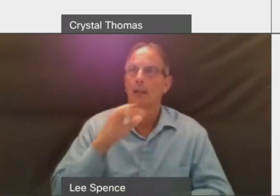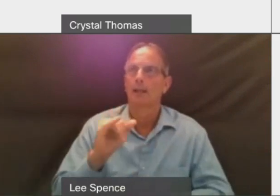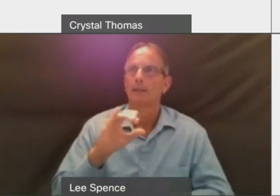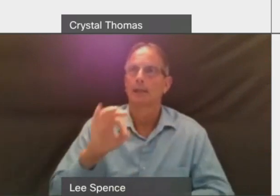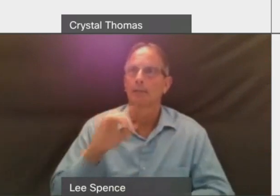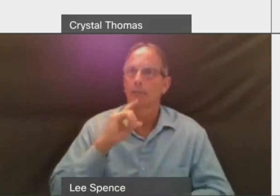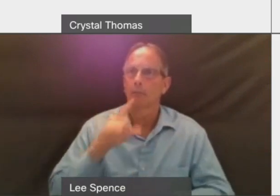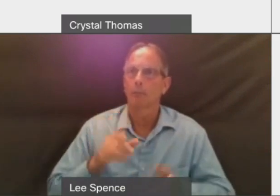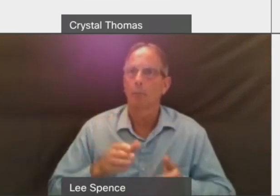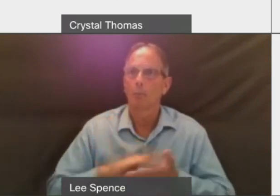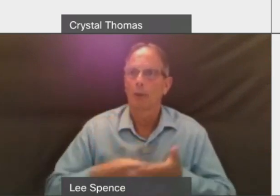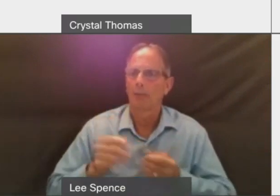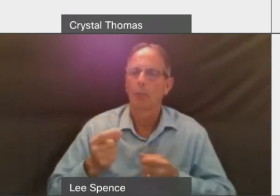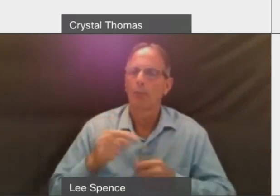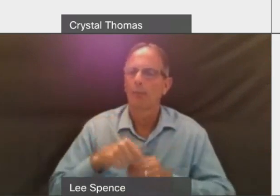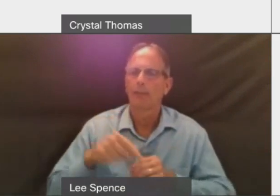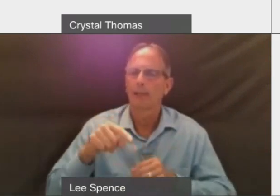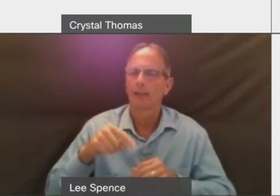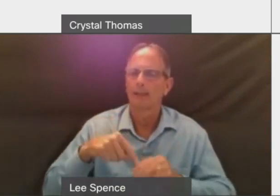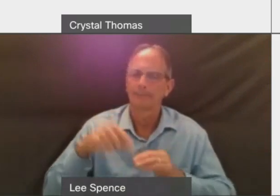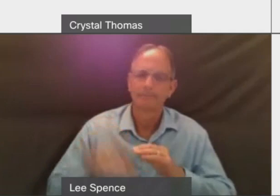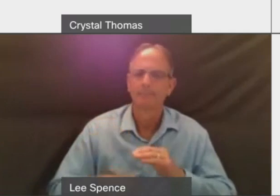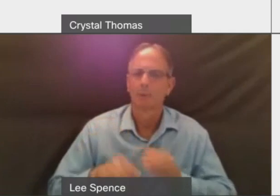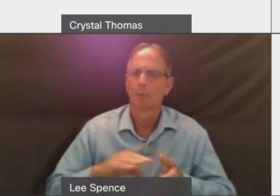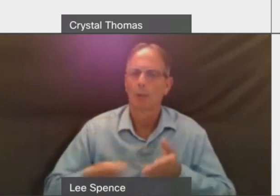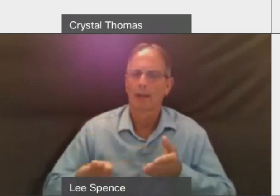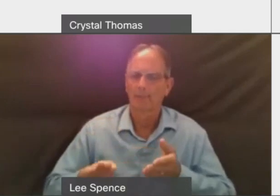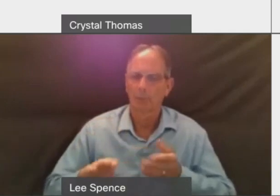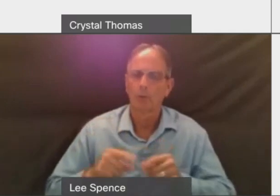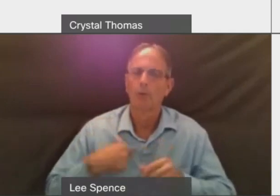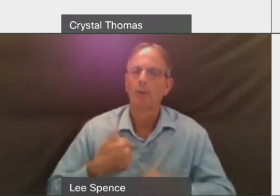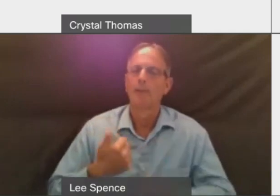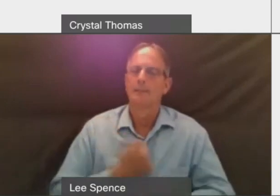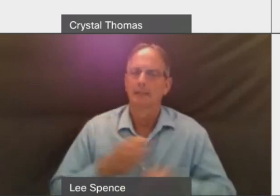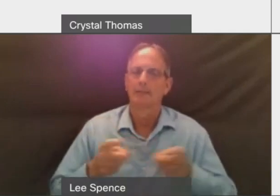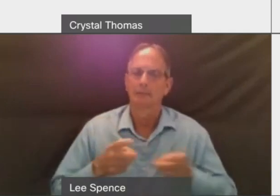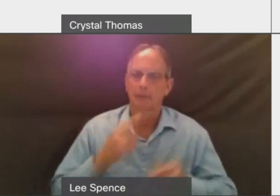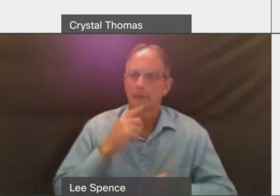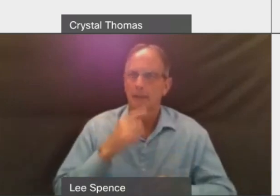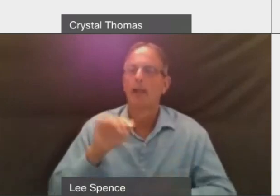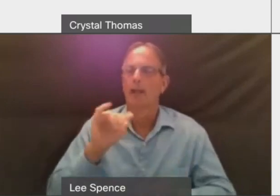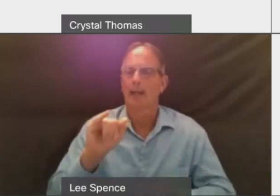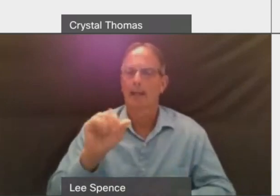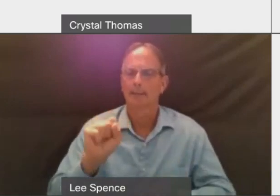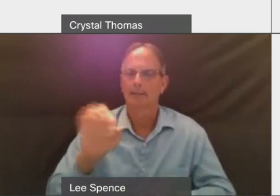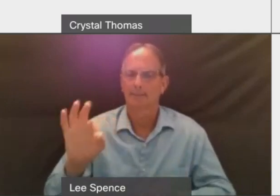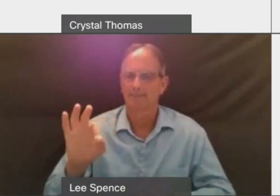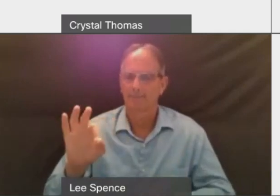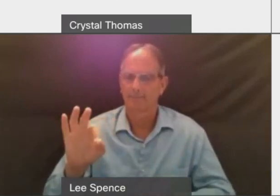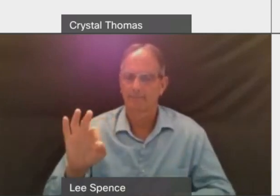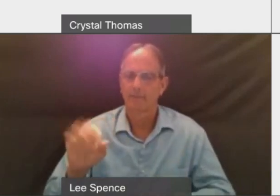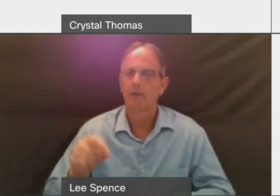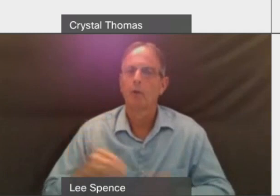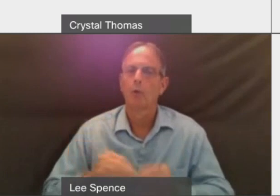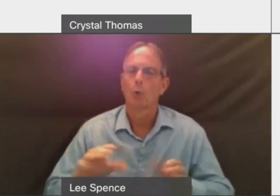waiver? Our thought is that we would roll out self-direction in the IFS waiver. There, in rolling out